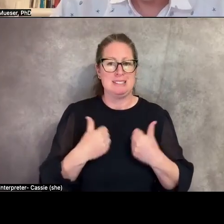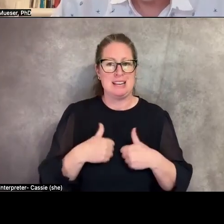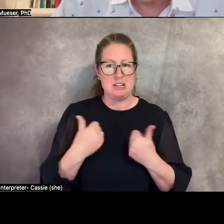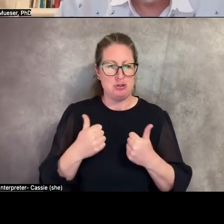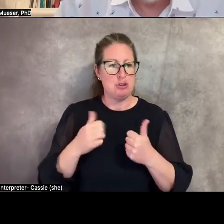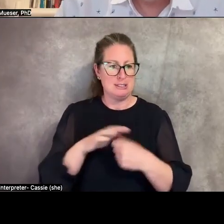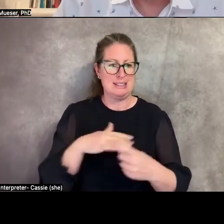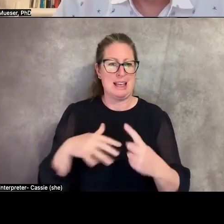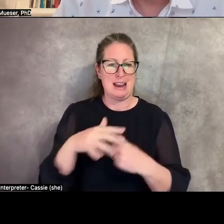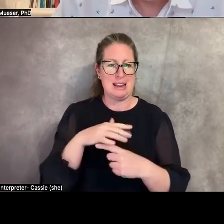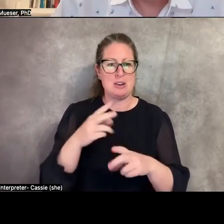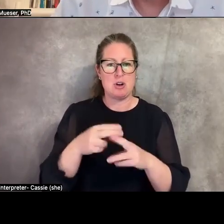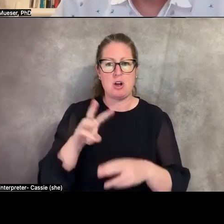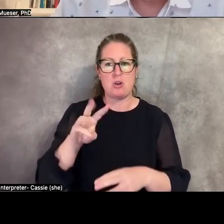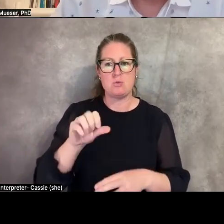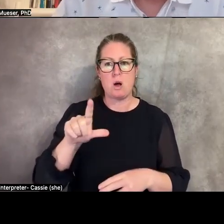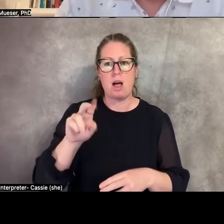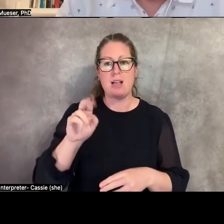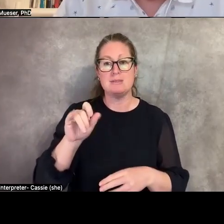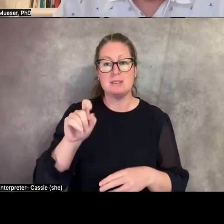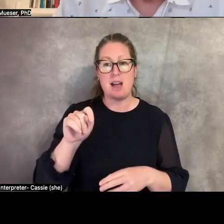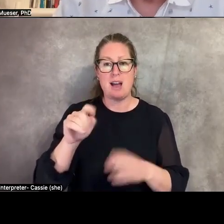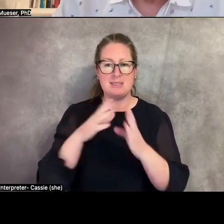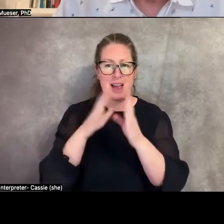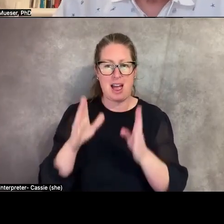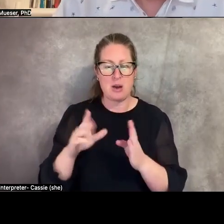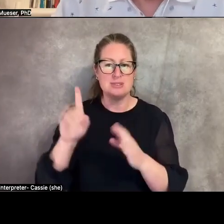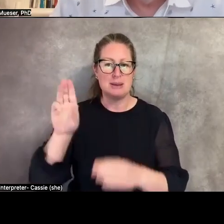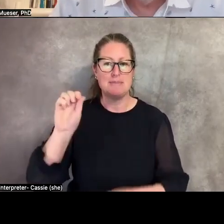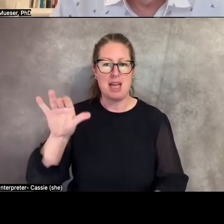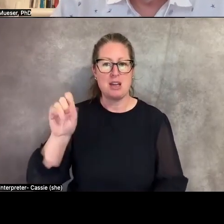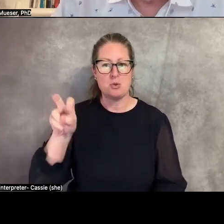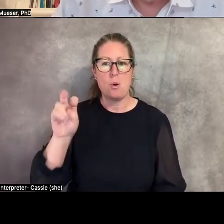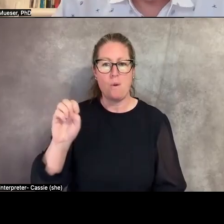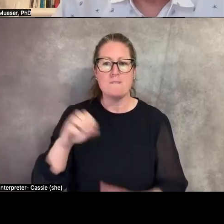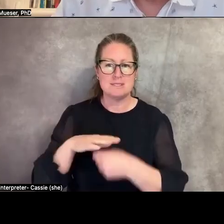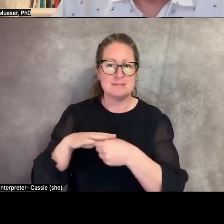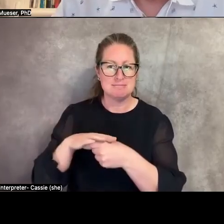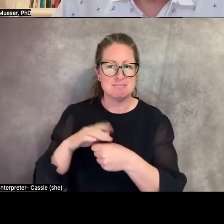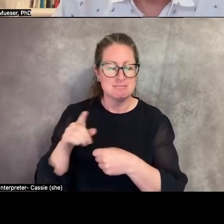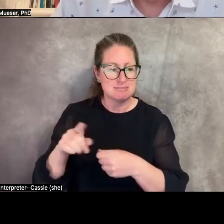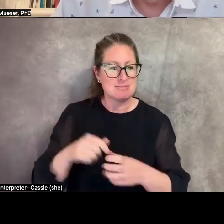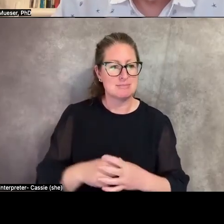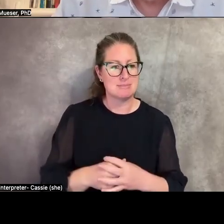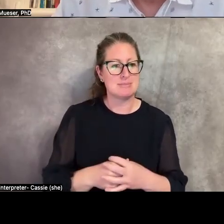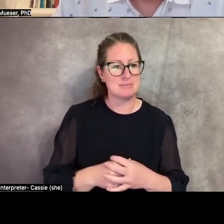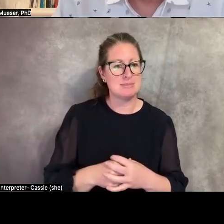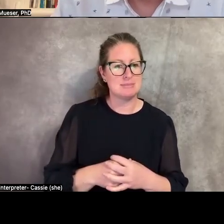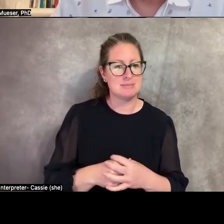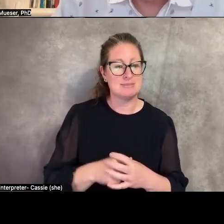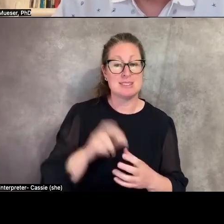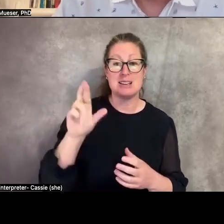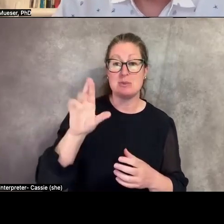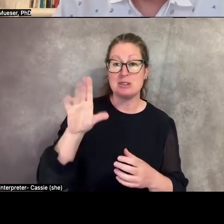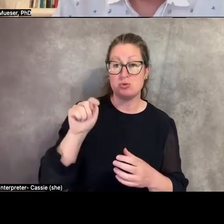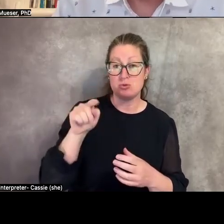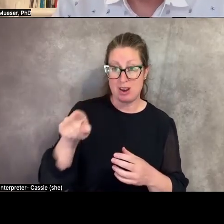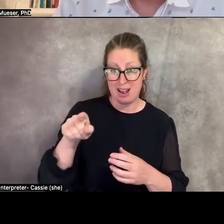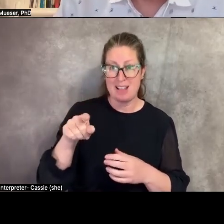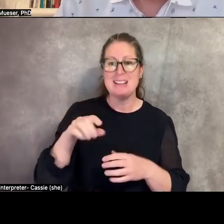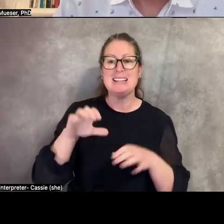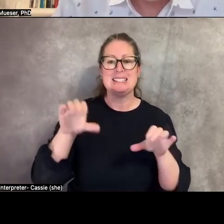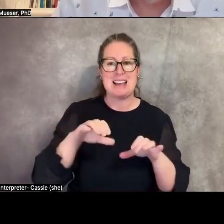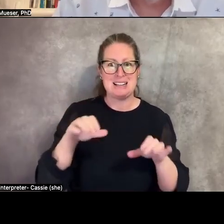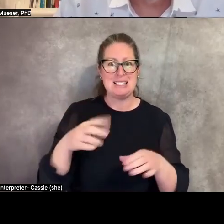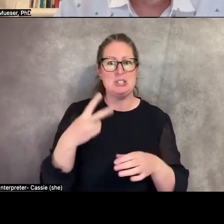House, at Baycove, whereas as you'll see, the controlled trial has been conducted at 2